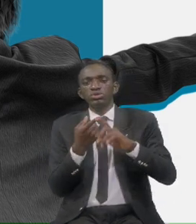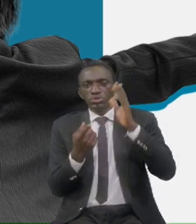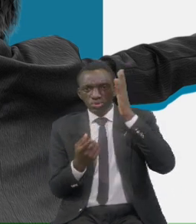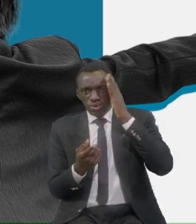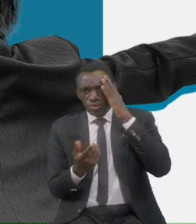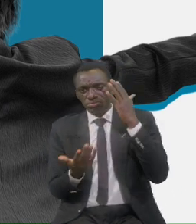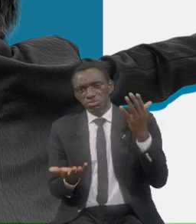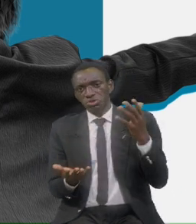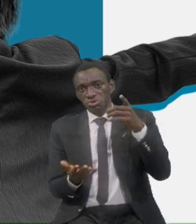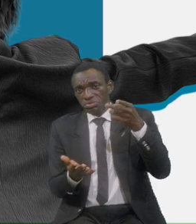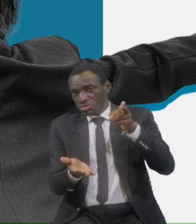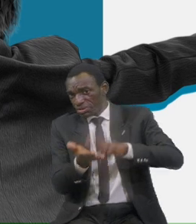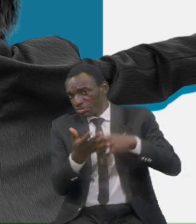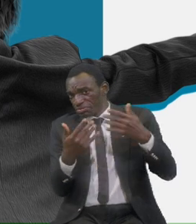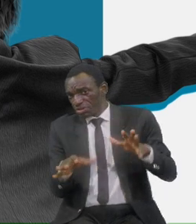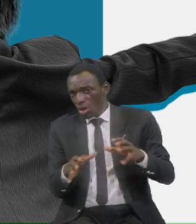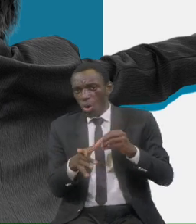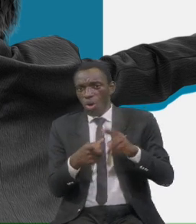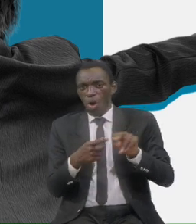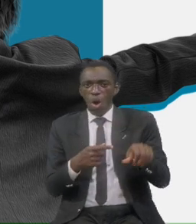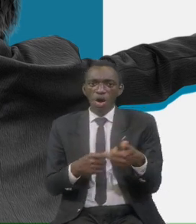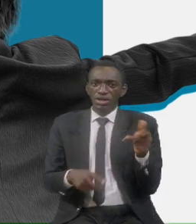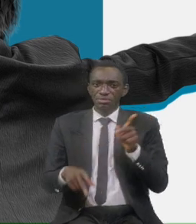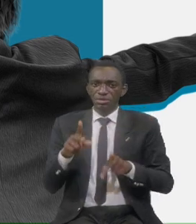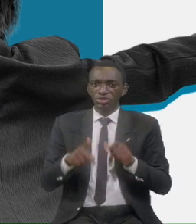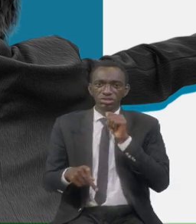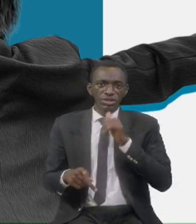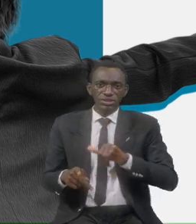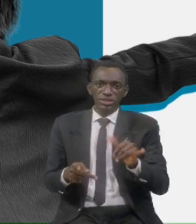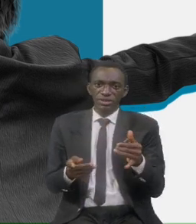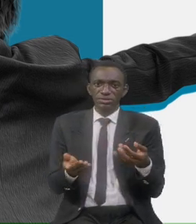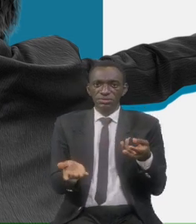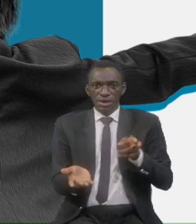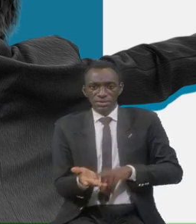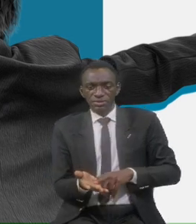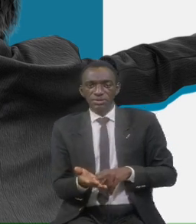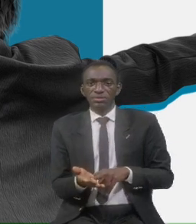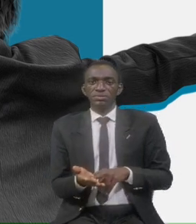whether there are still others that have not been attended to.